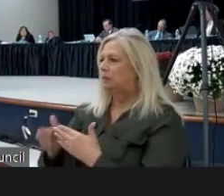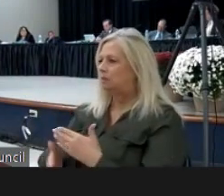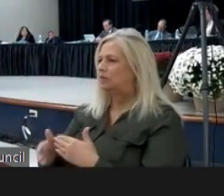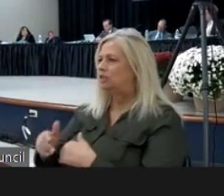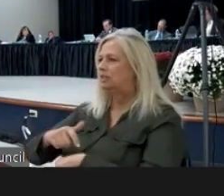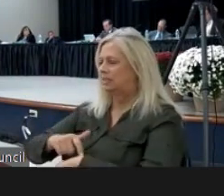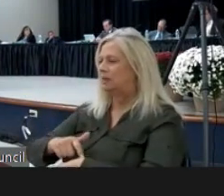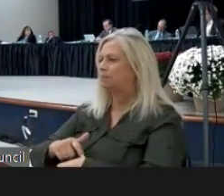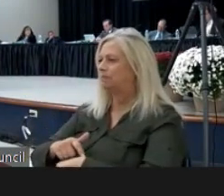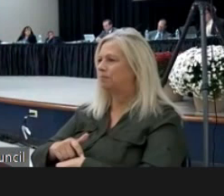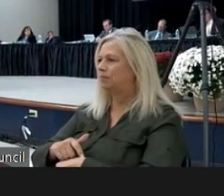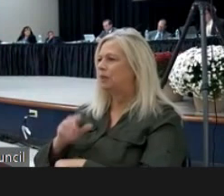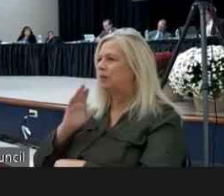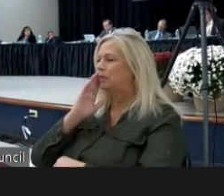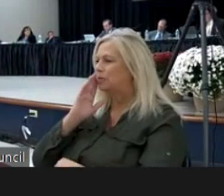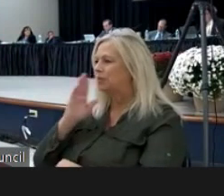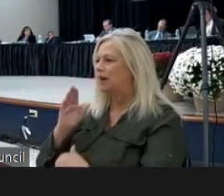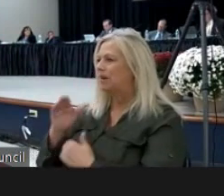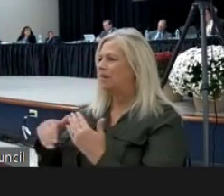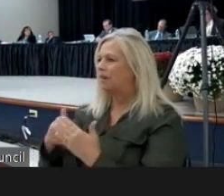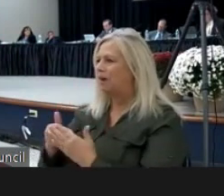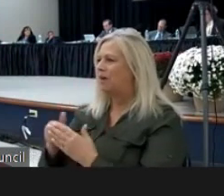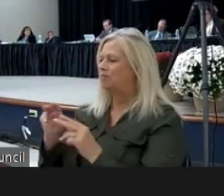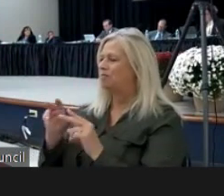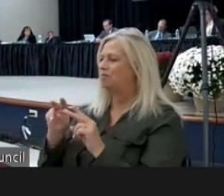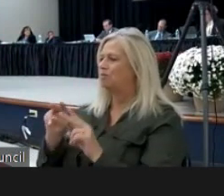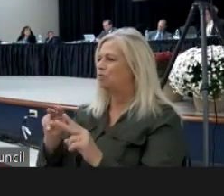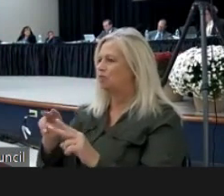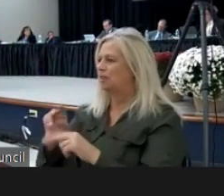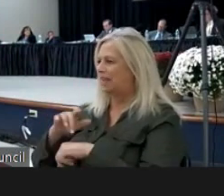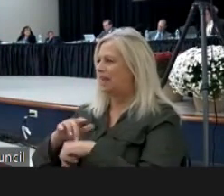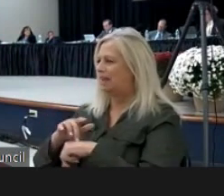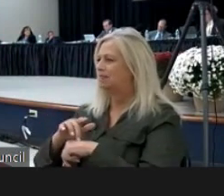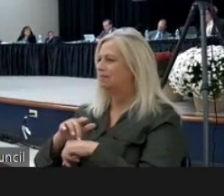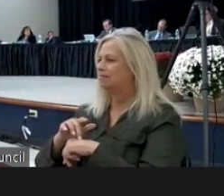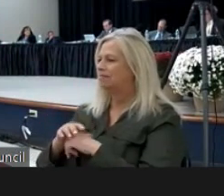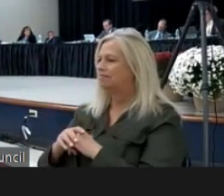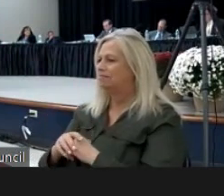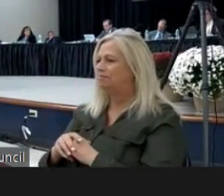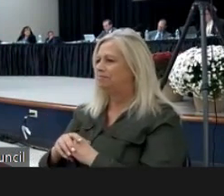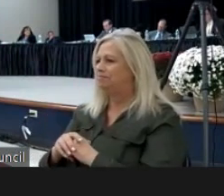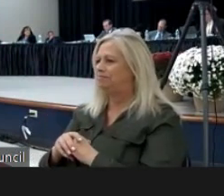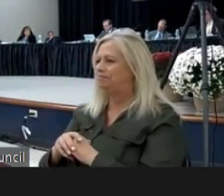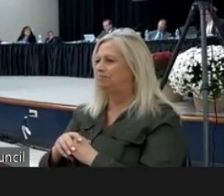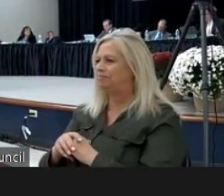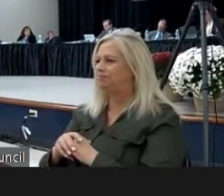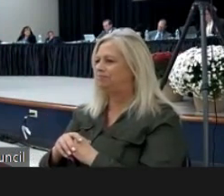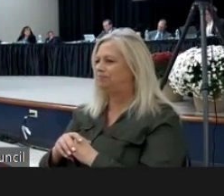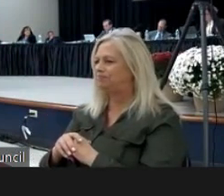timeline here that we'll all be looking pretty closely at as time goes by here.